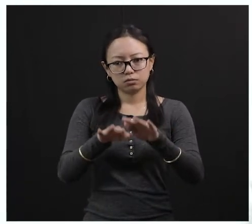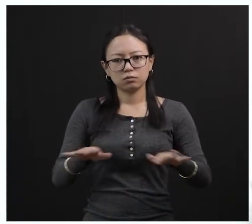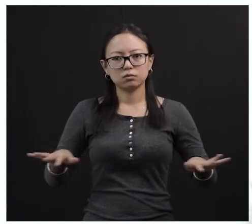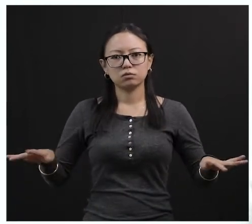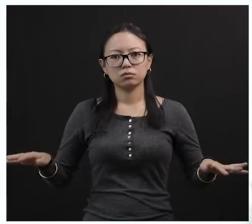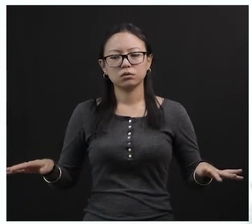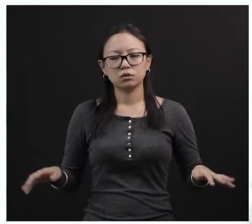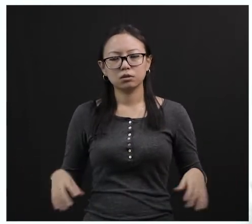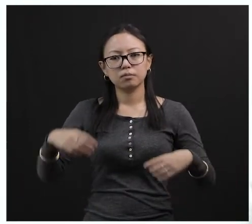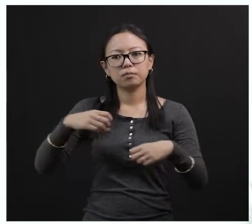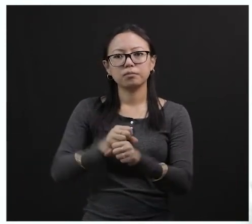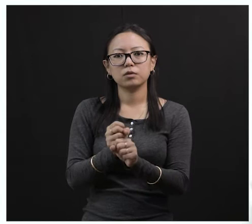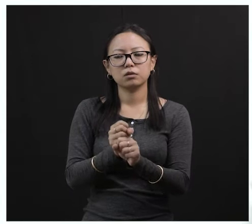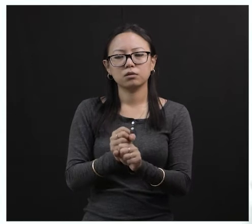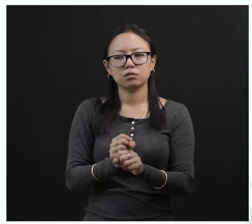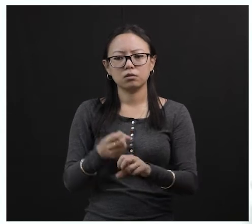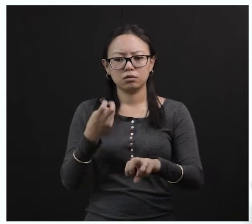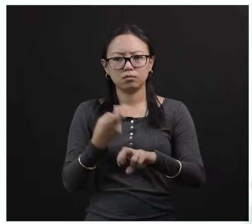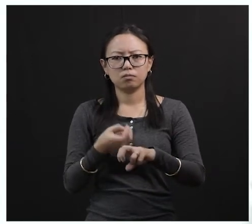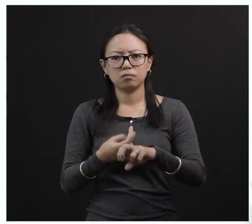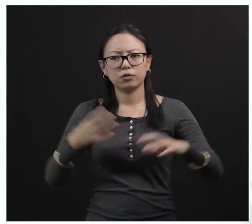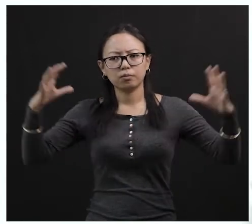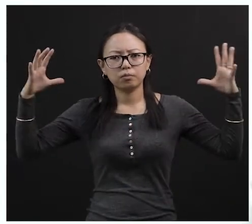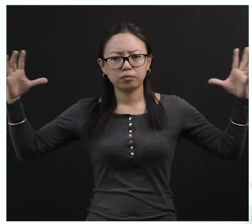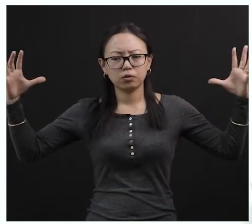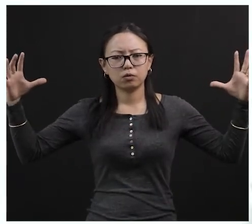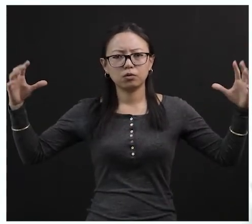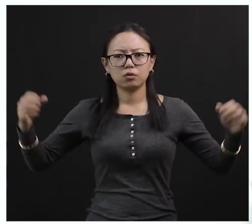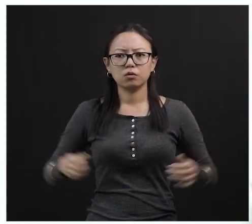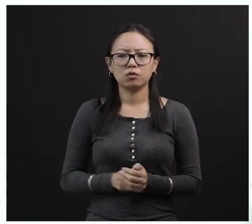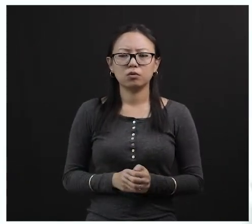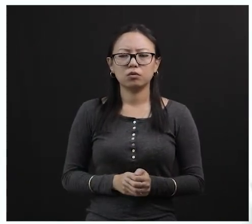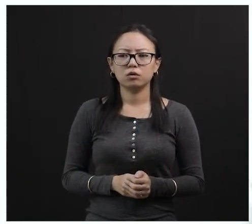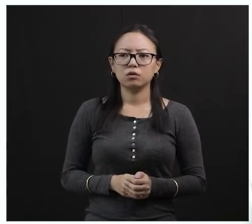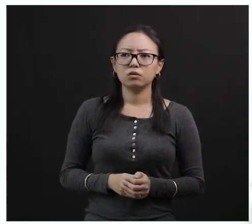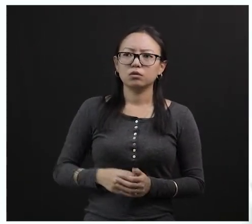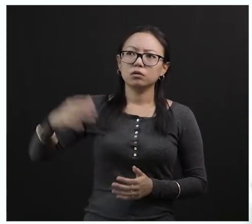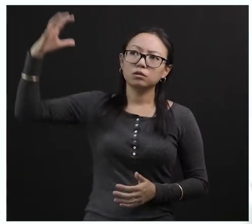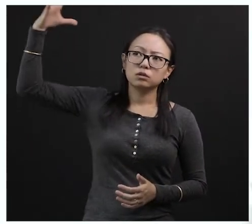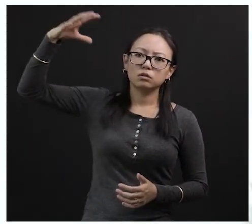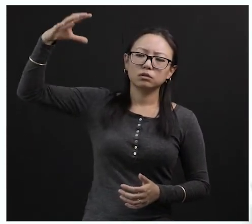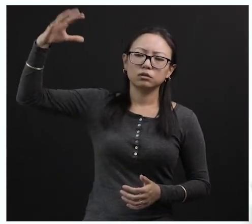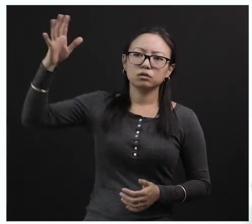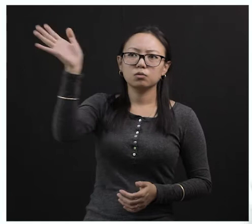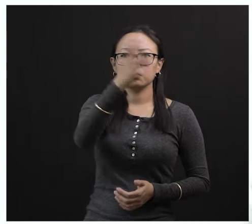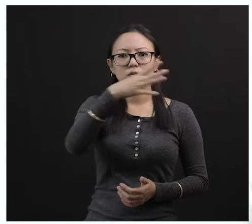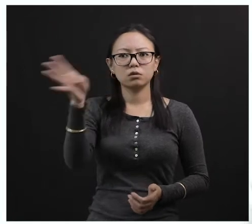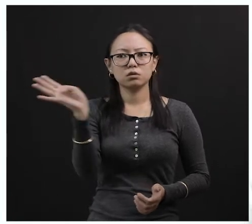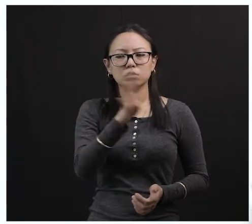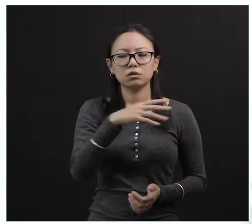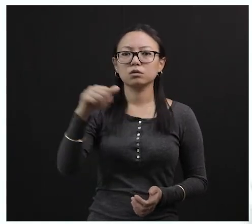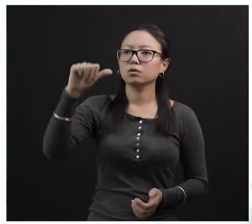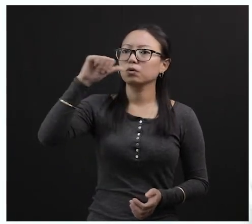by breaking down of huge rocks by the action of sun,